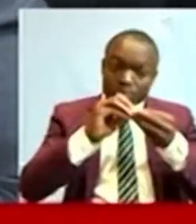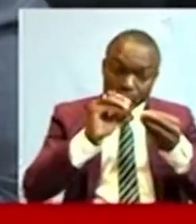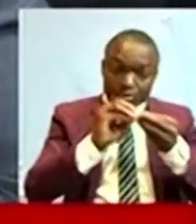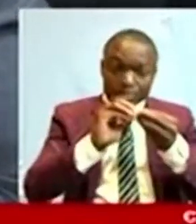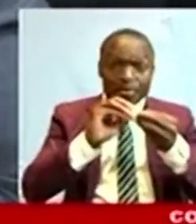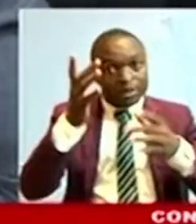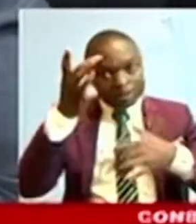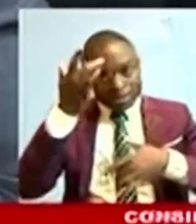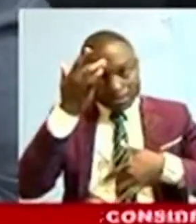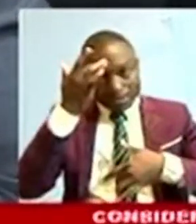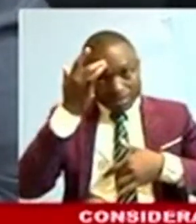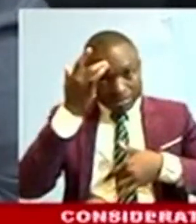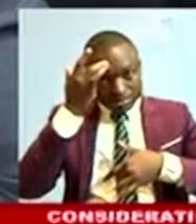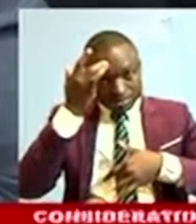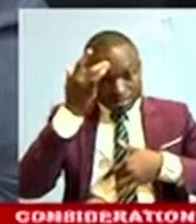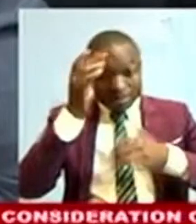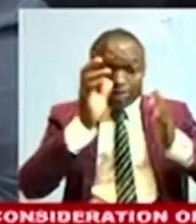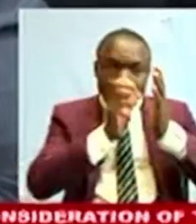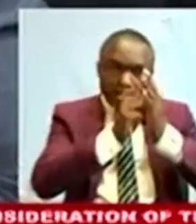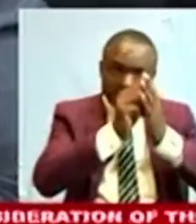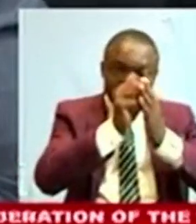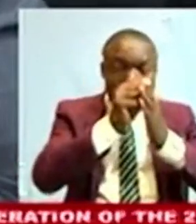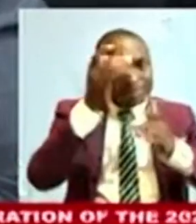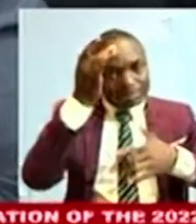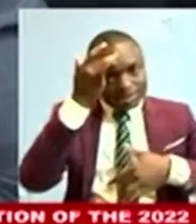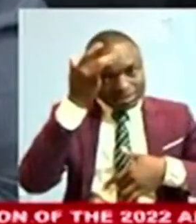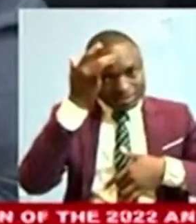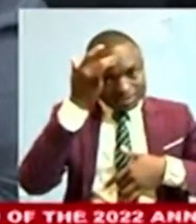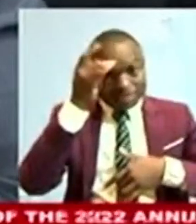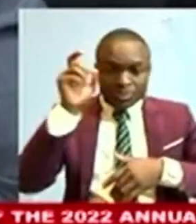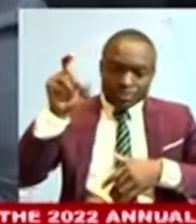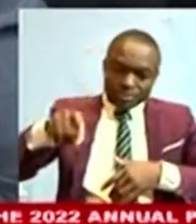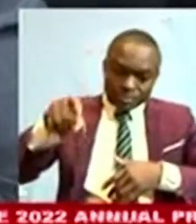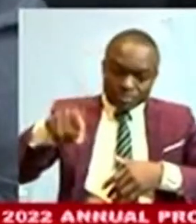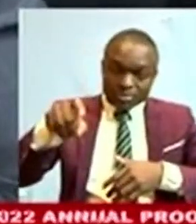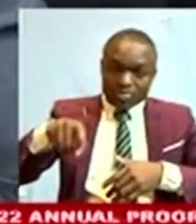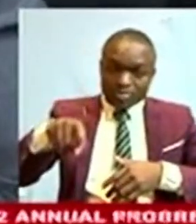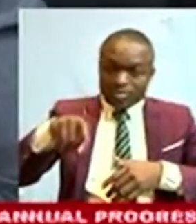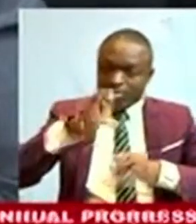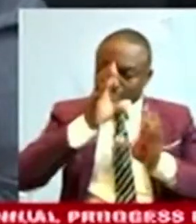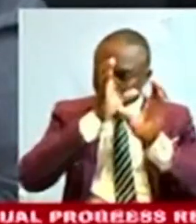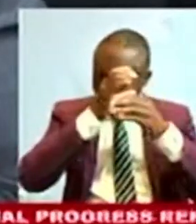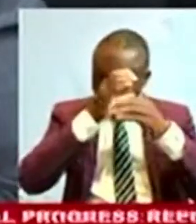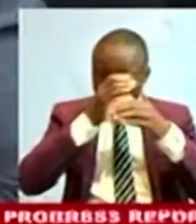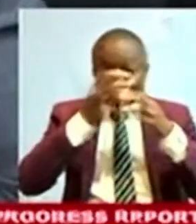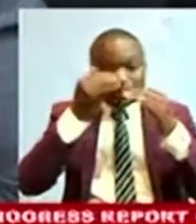may require radiotherapy. Now, given the